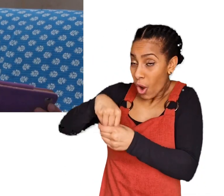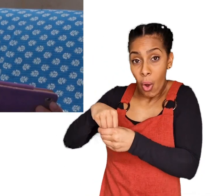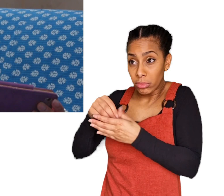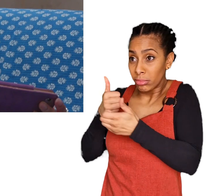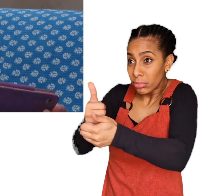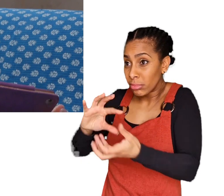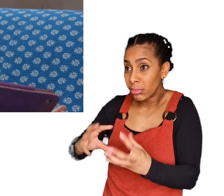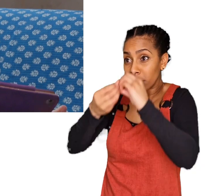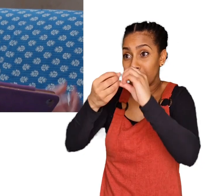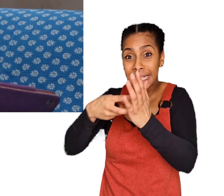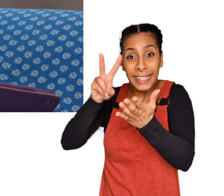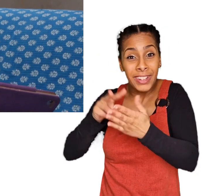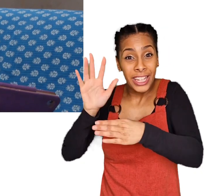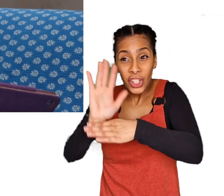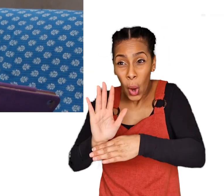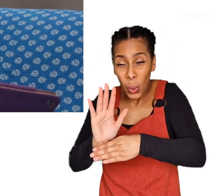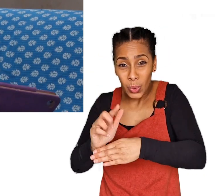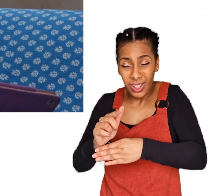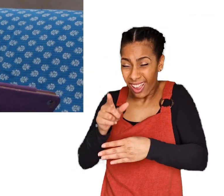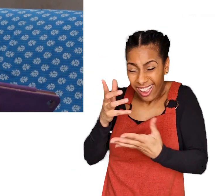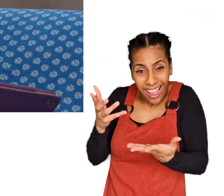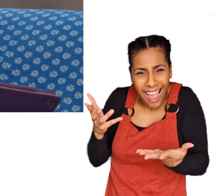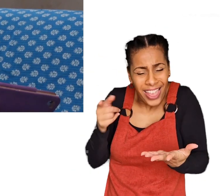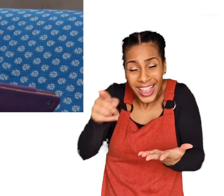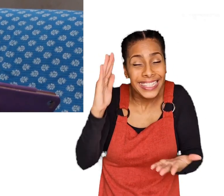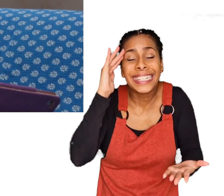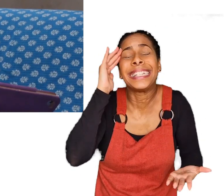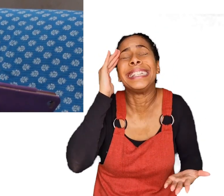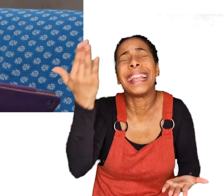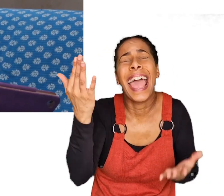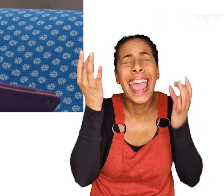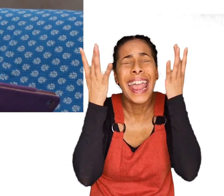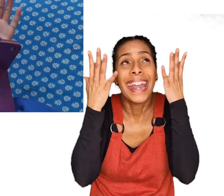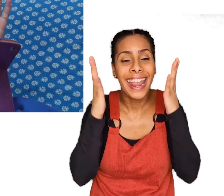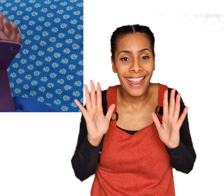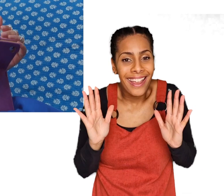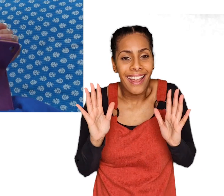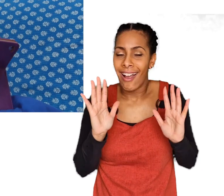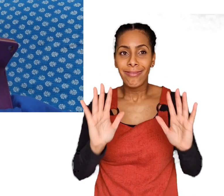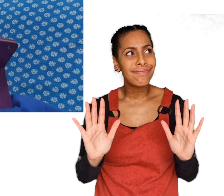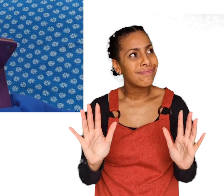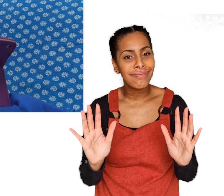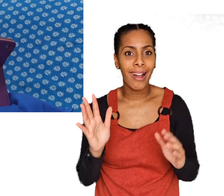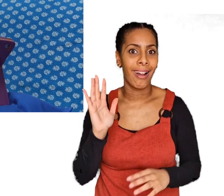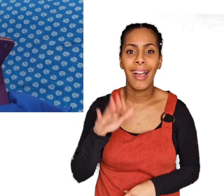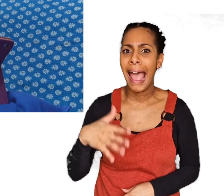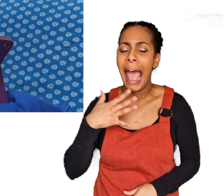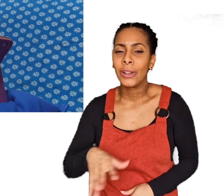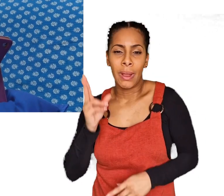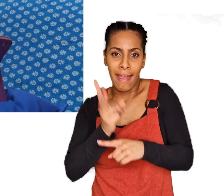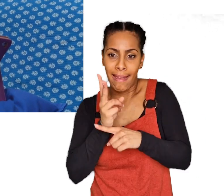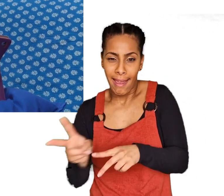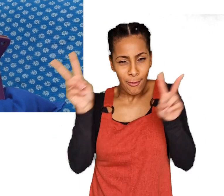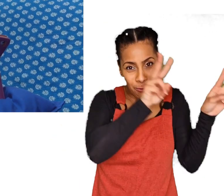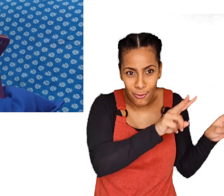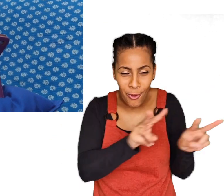so much, that is insane to believe. No way. I need to watch this all over again and see if I can